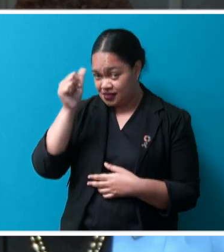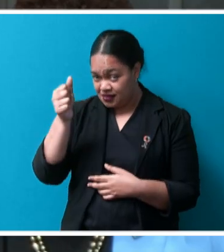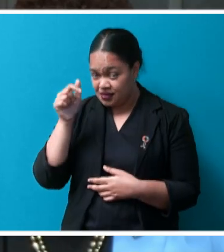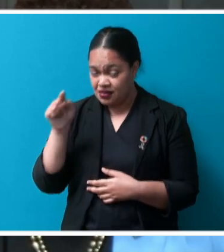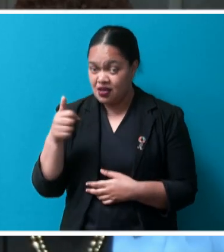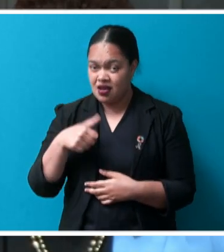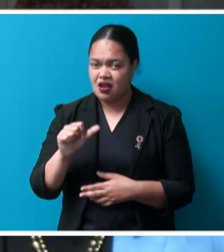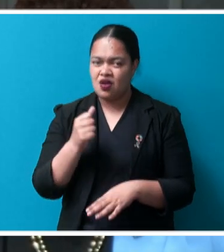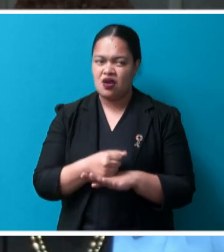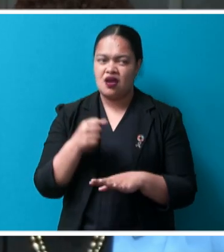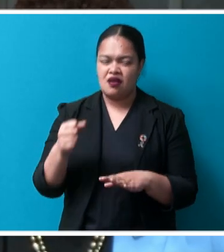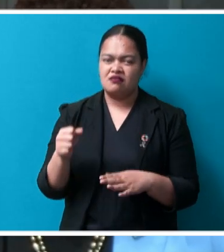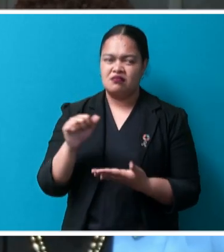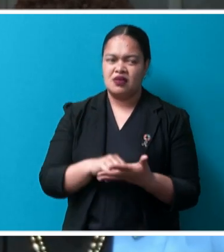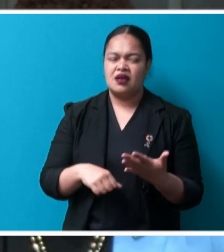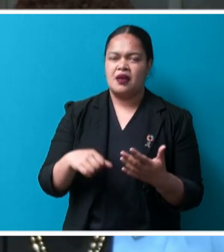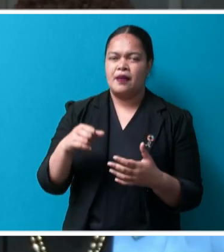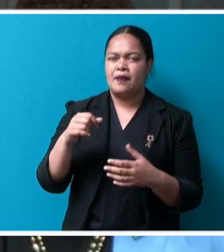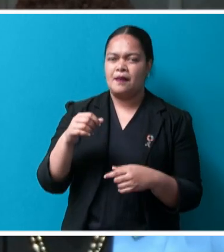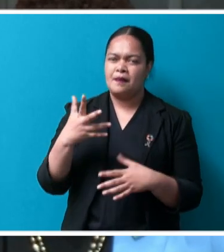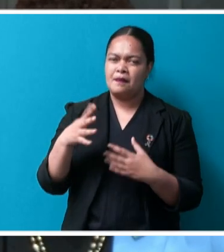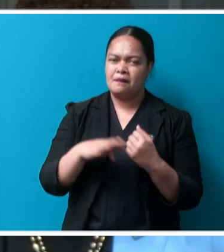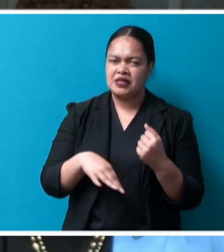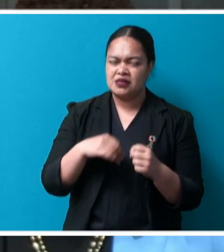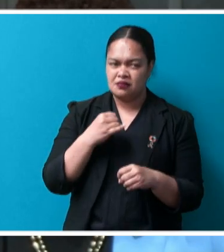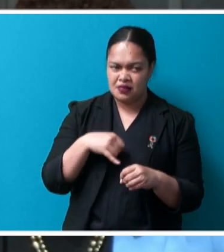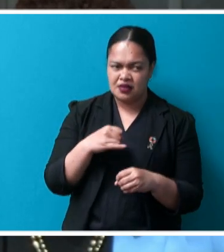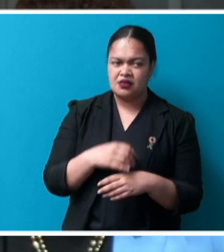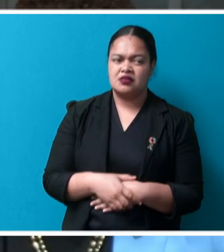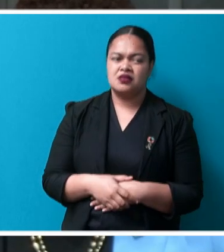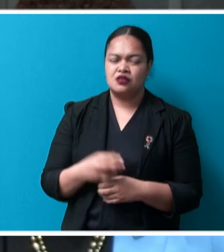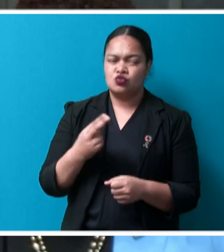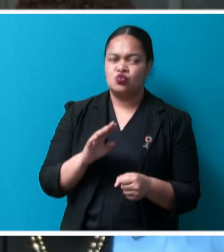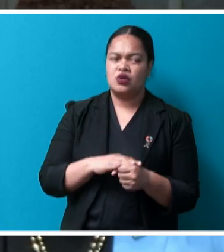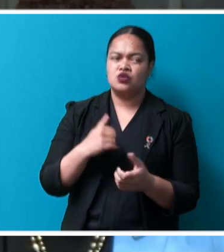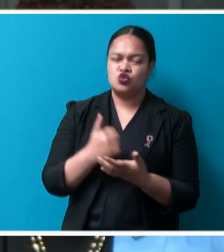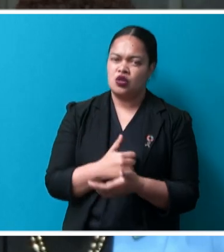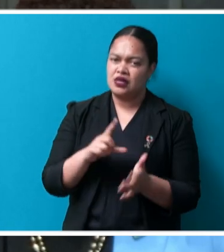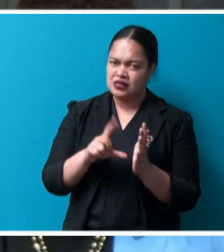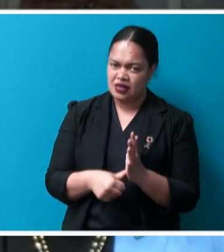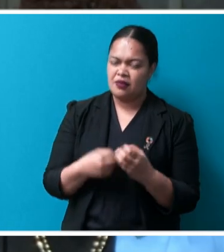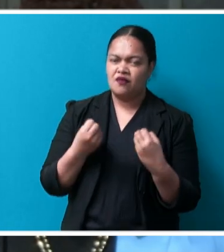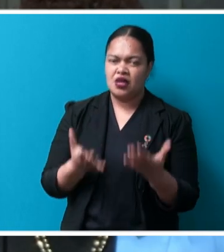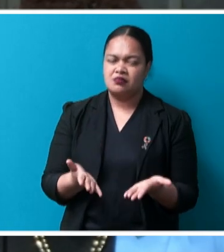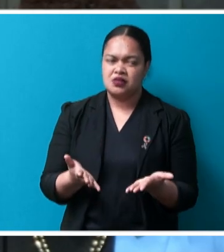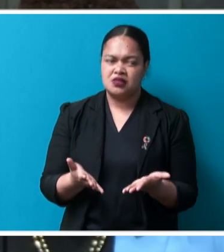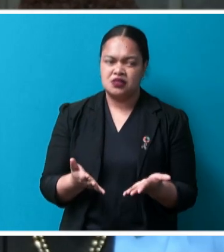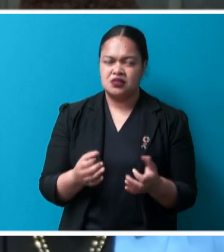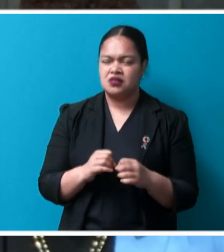allows government to buy basic medicines at affordable prices to ensure timely availability across